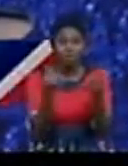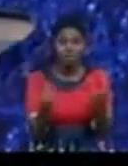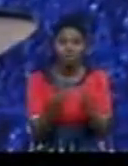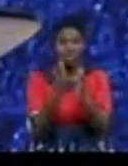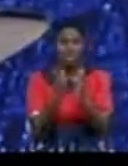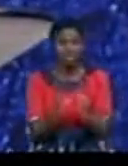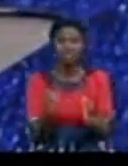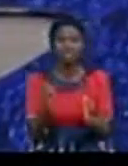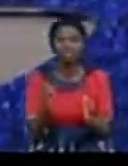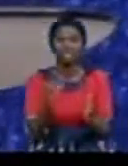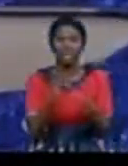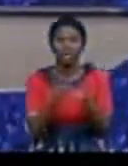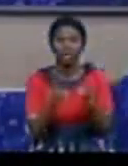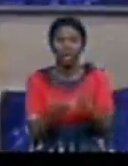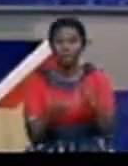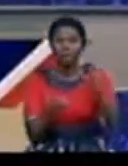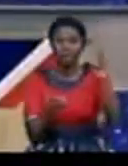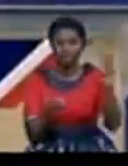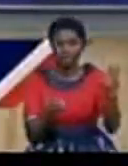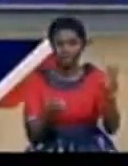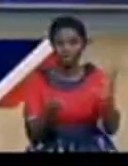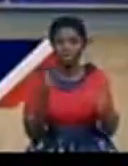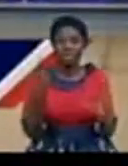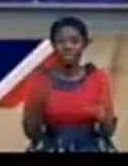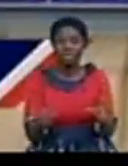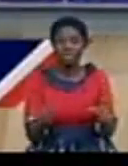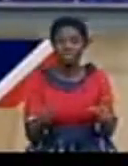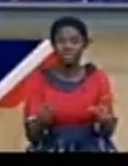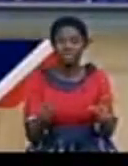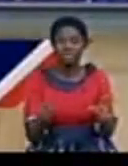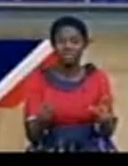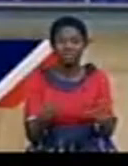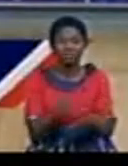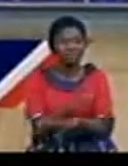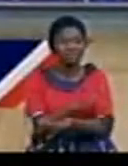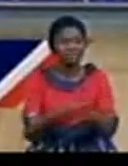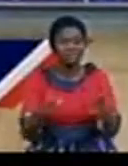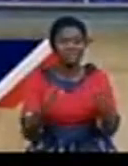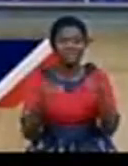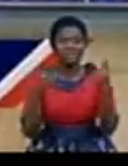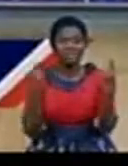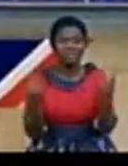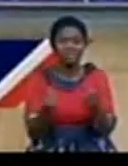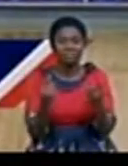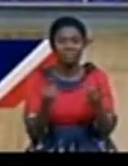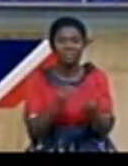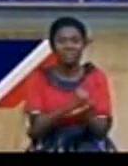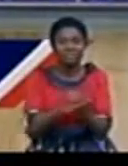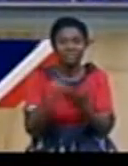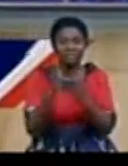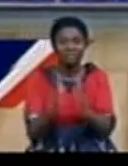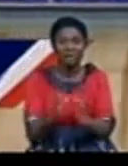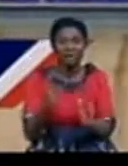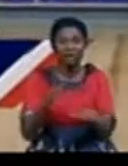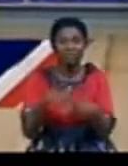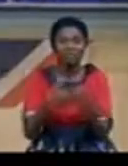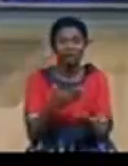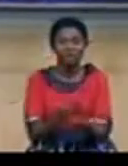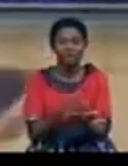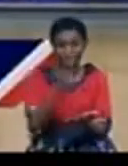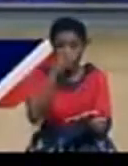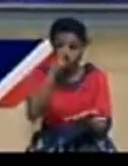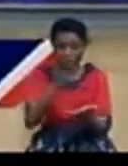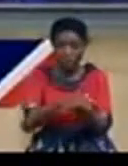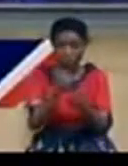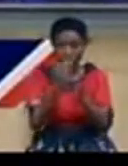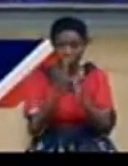two, the sinless sanctifier of all saints. And number three, the